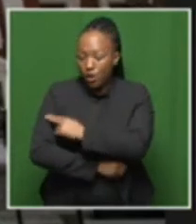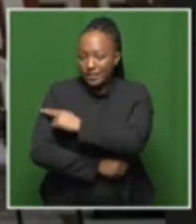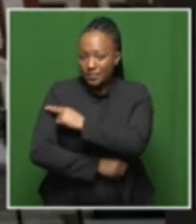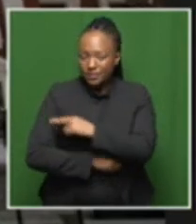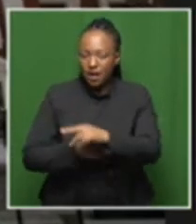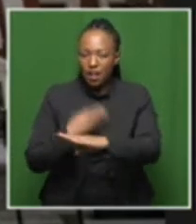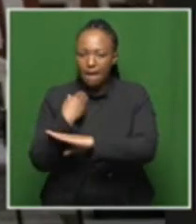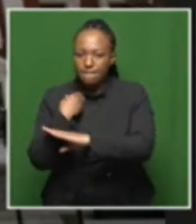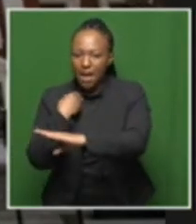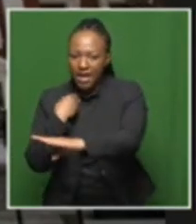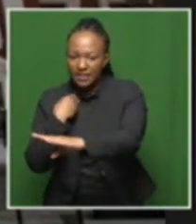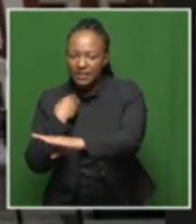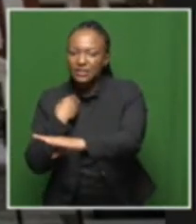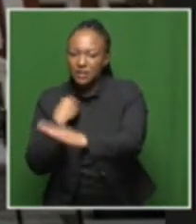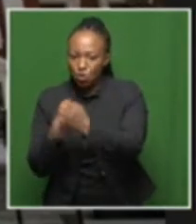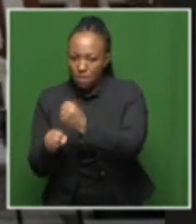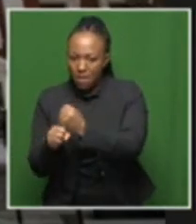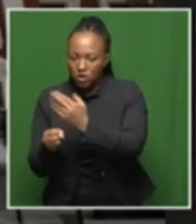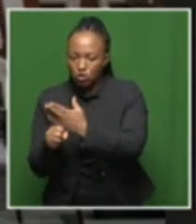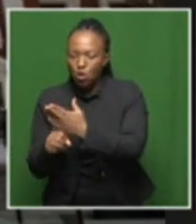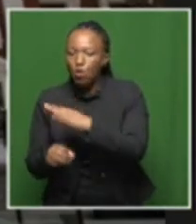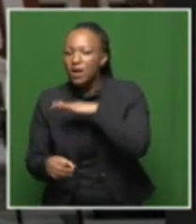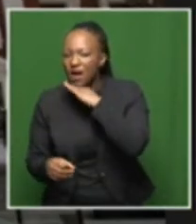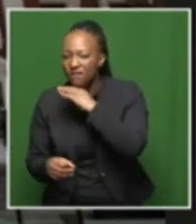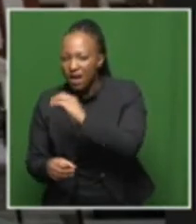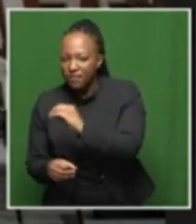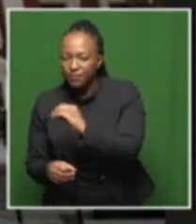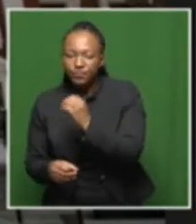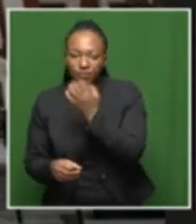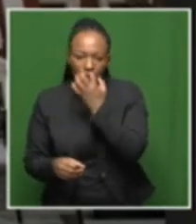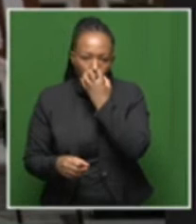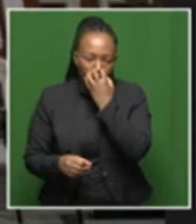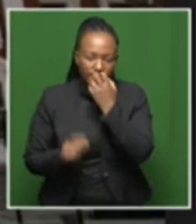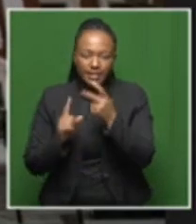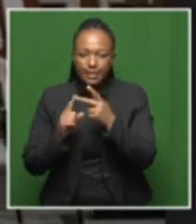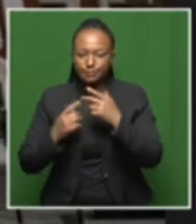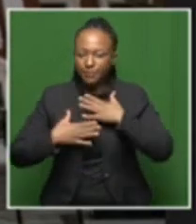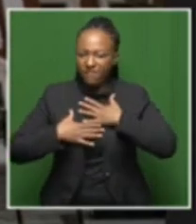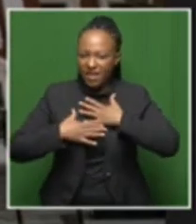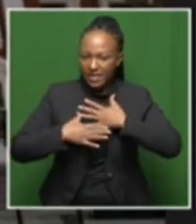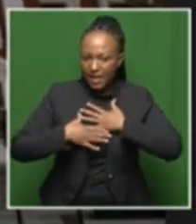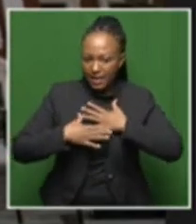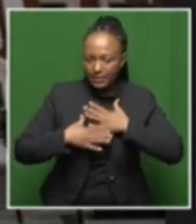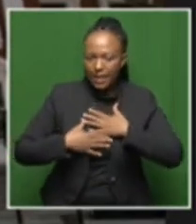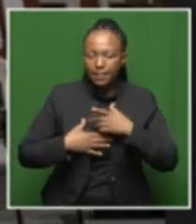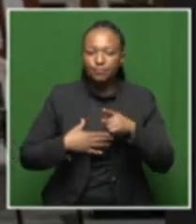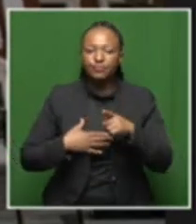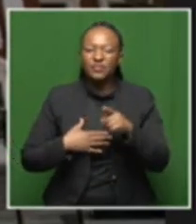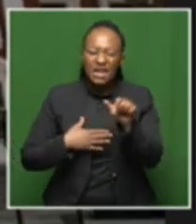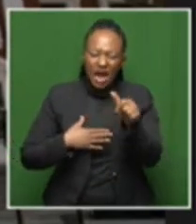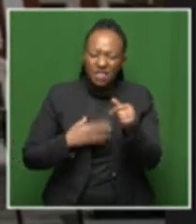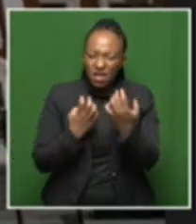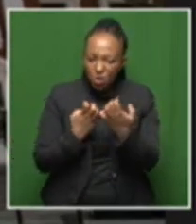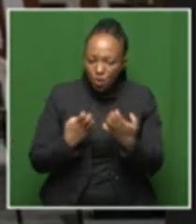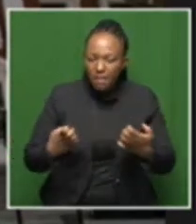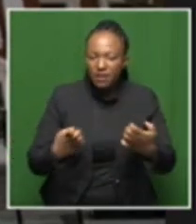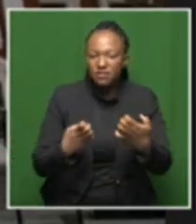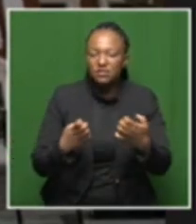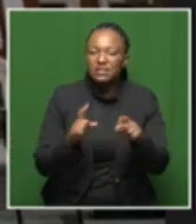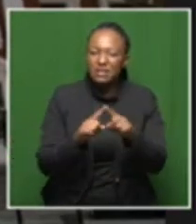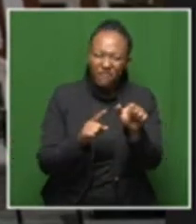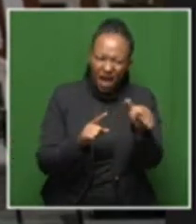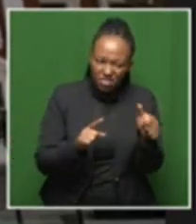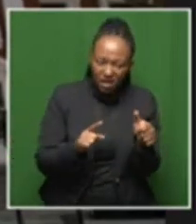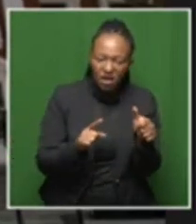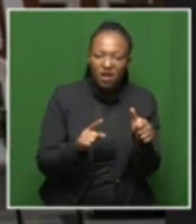the oxygen, ventilators, personal protective equipment, and all other